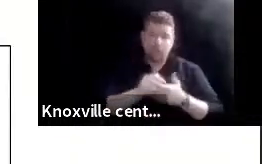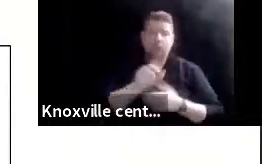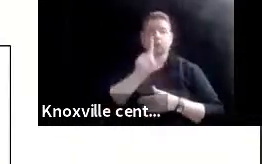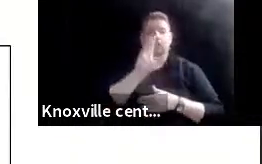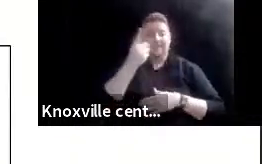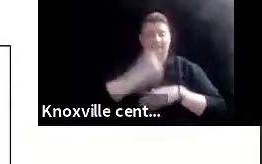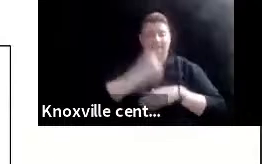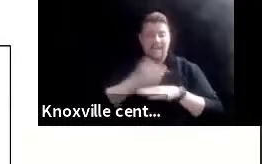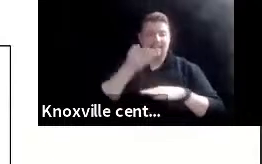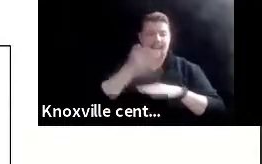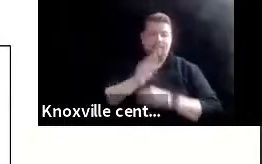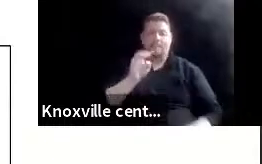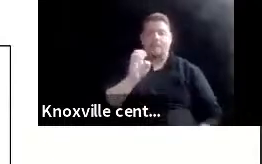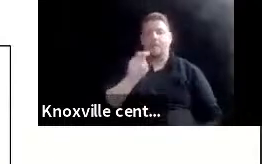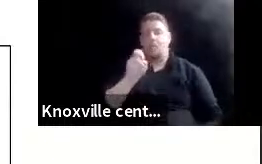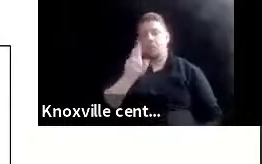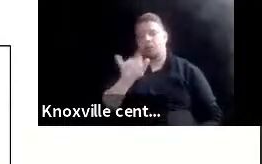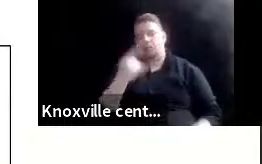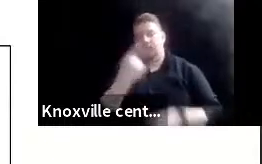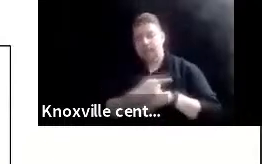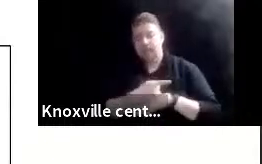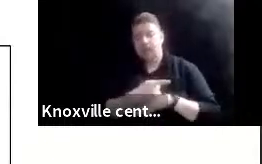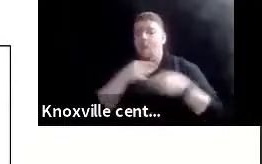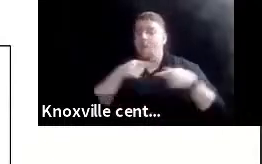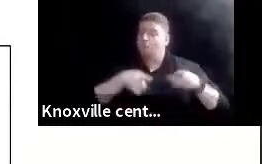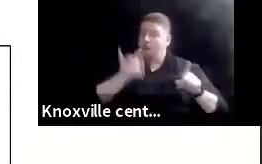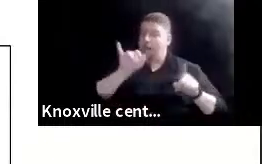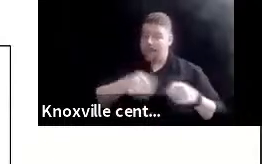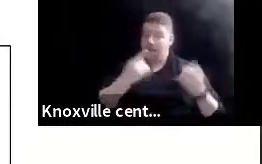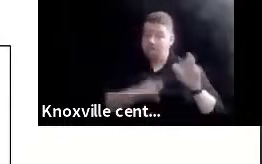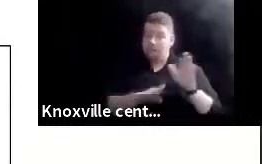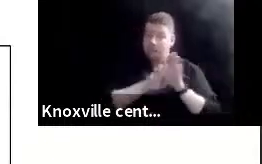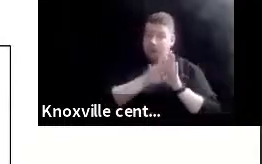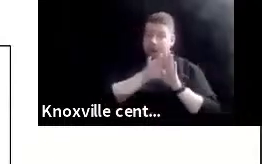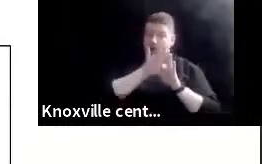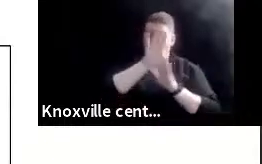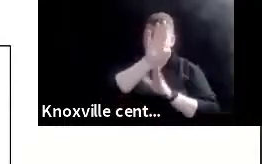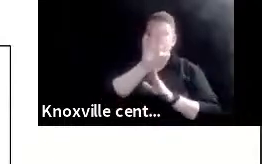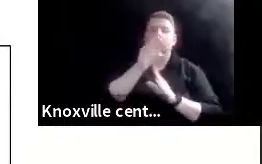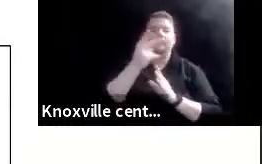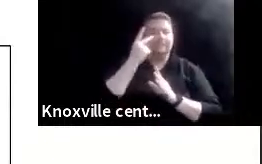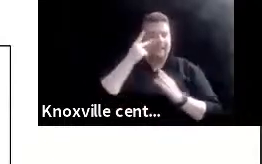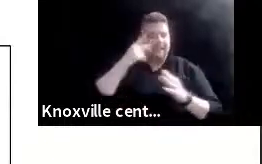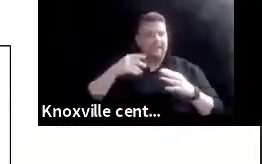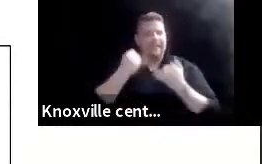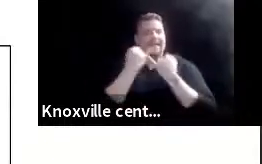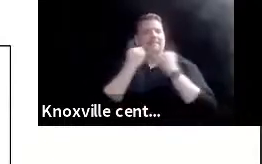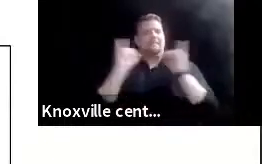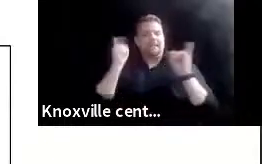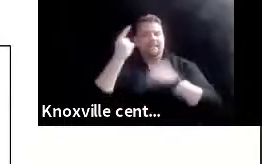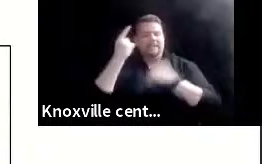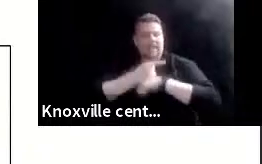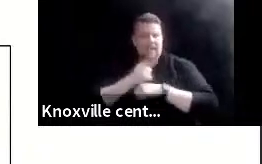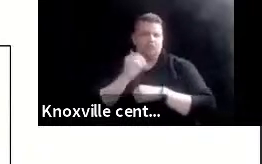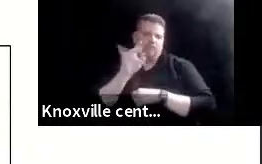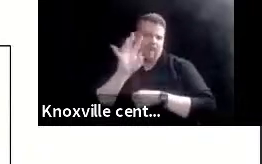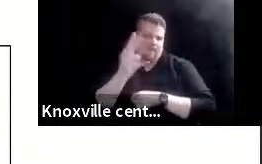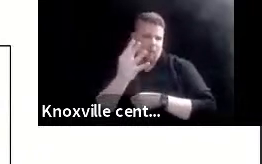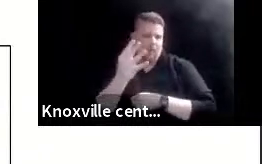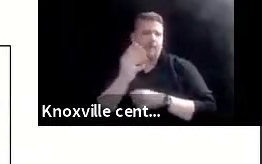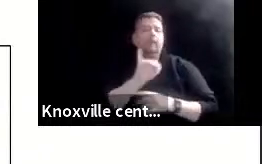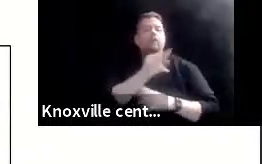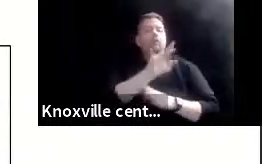days after Memorial Day. And then while that surge was happening, we had the Independence Day holiday and the July